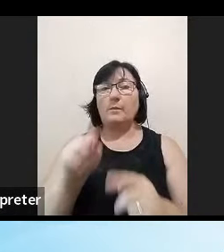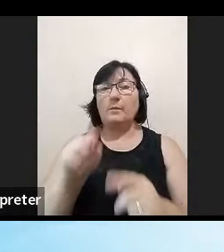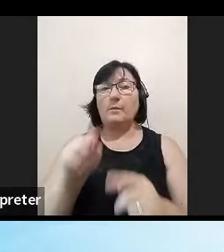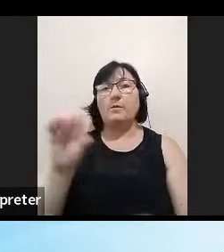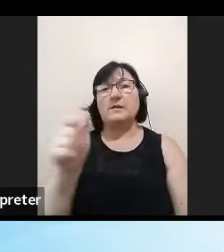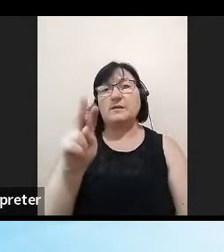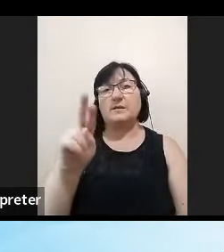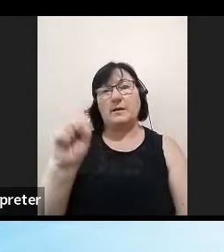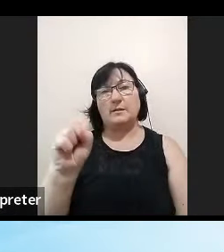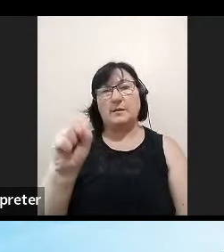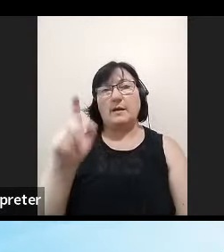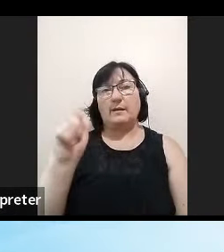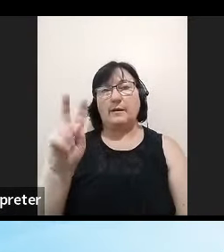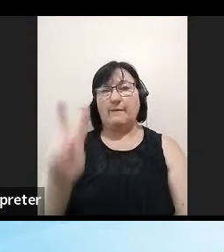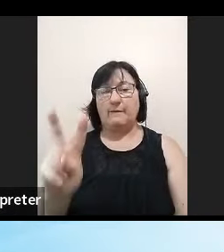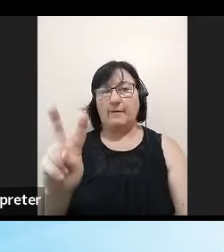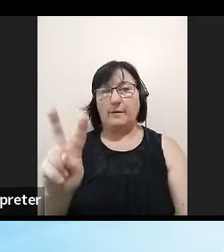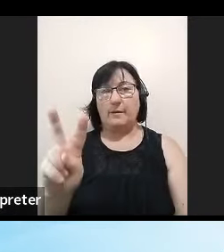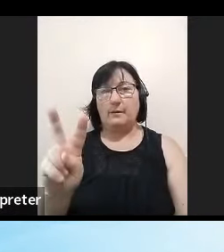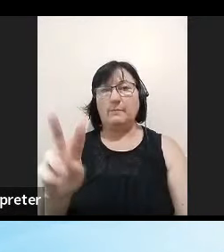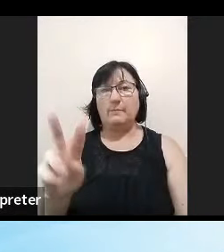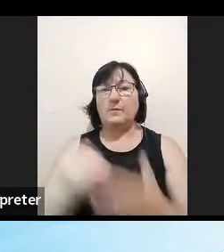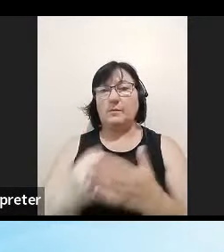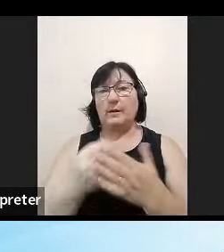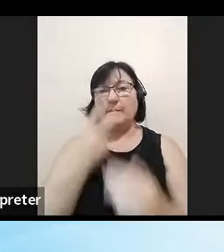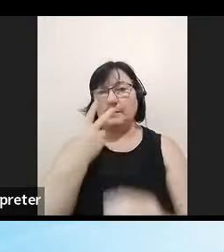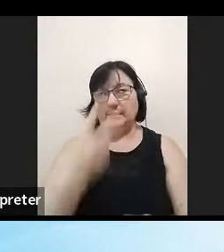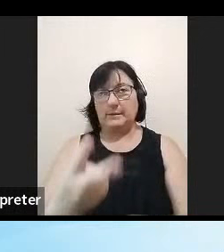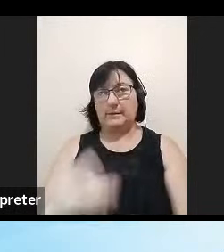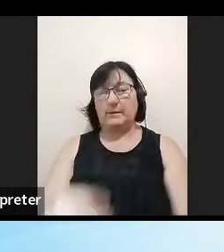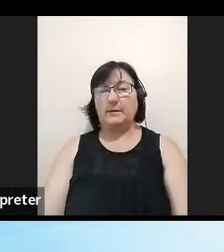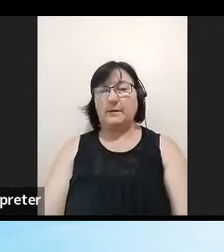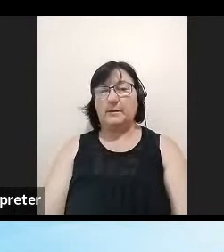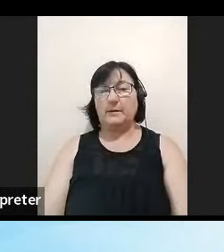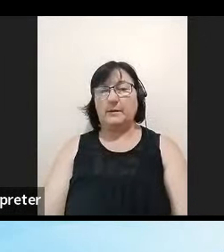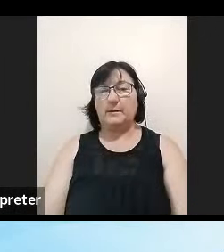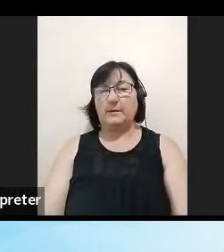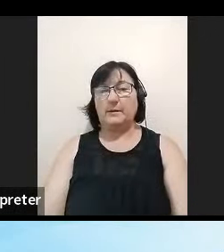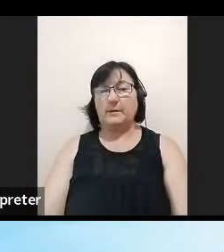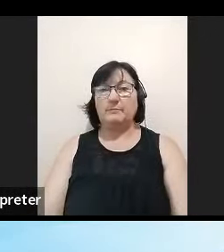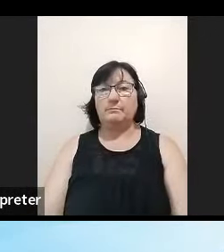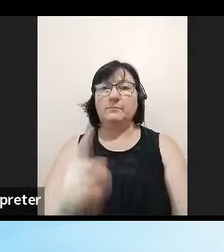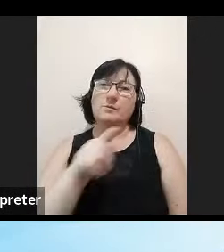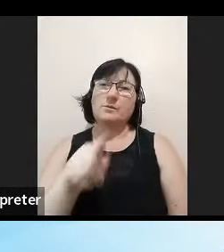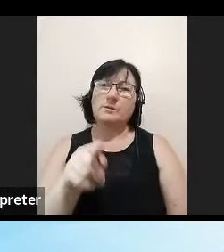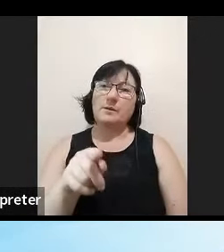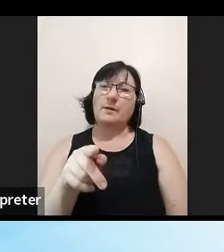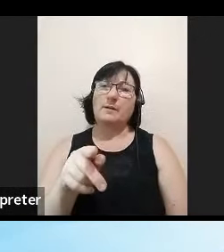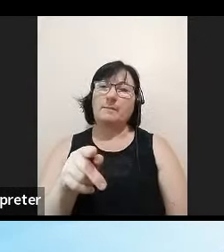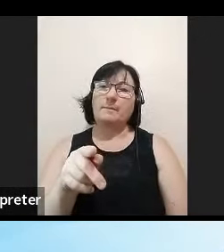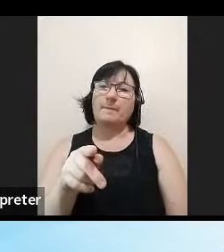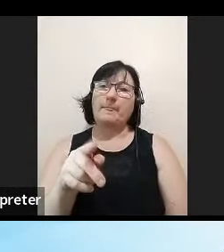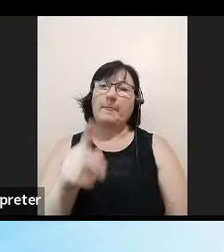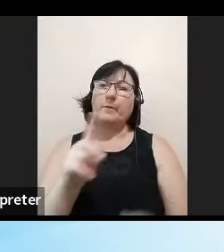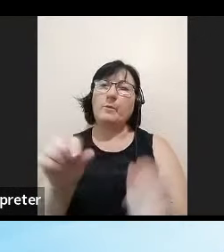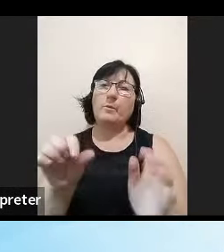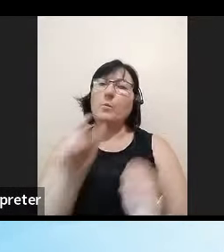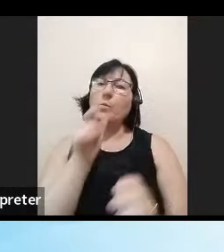TV. You can use the keyword to search as